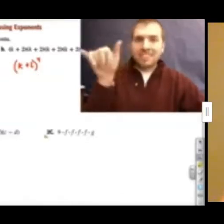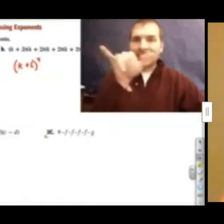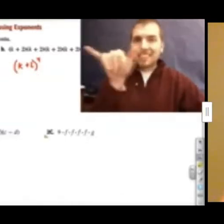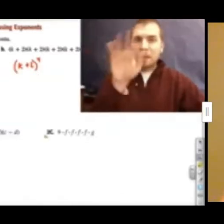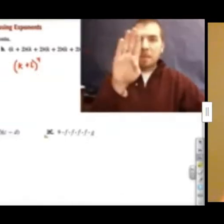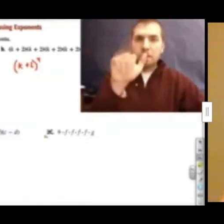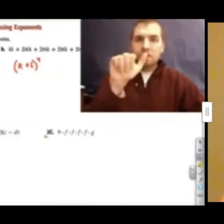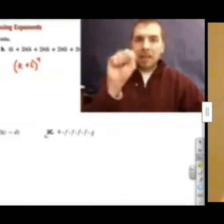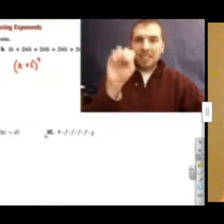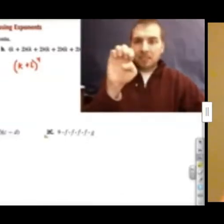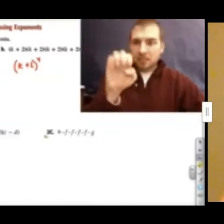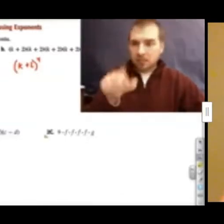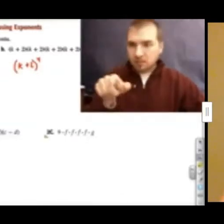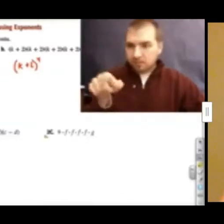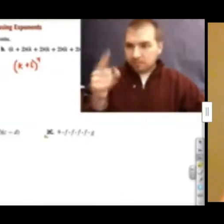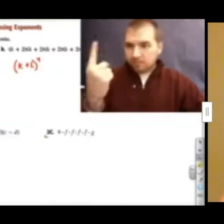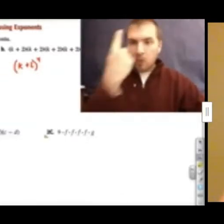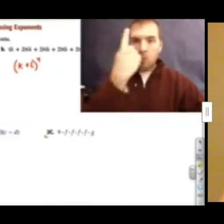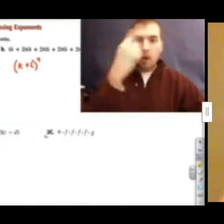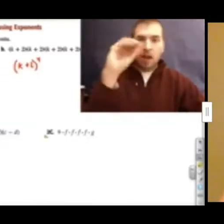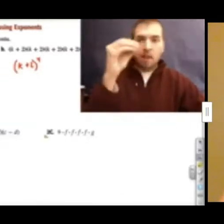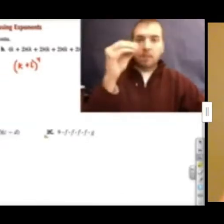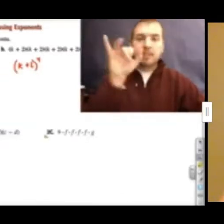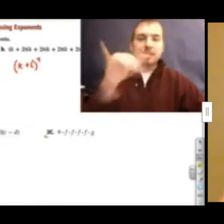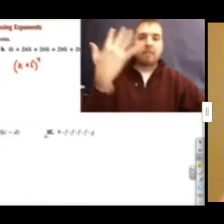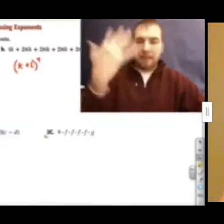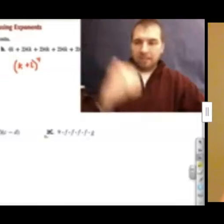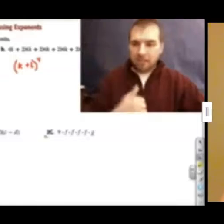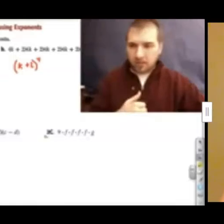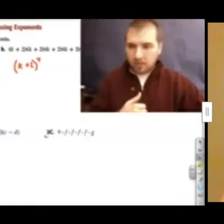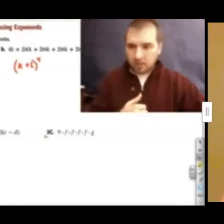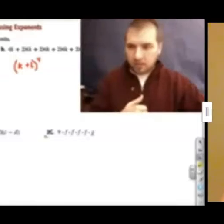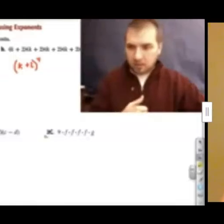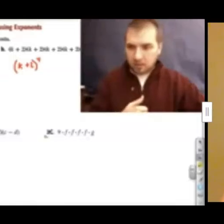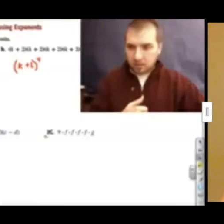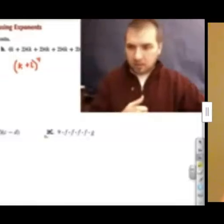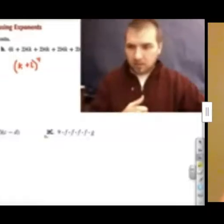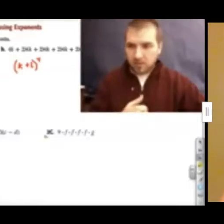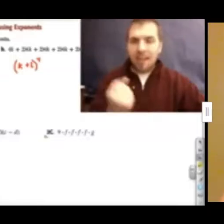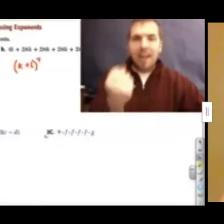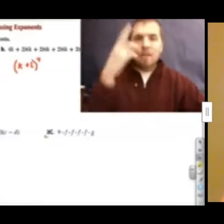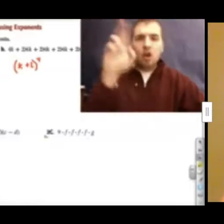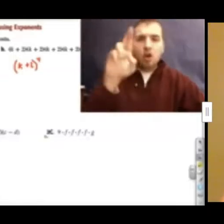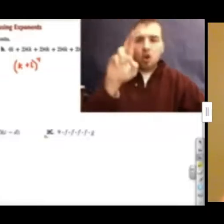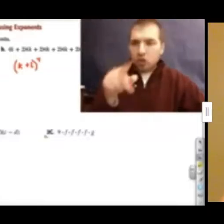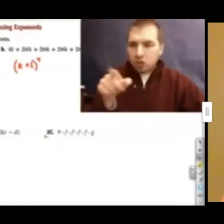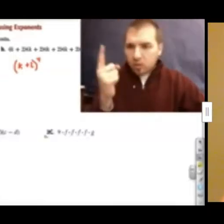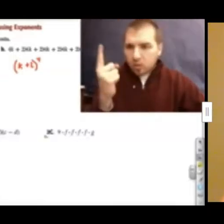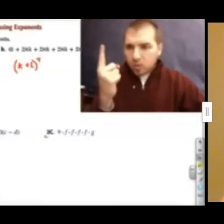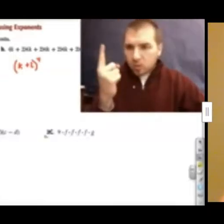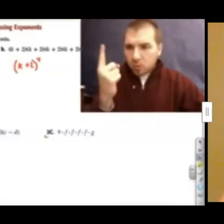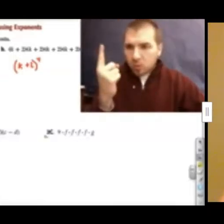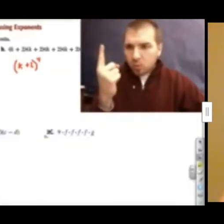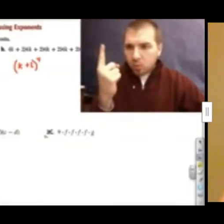are 4 groups of k plus 2, meaning k plus 2 to the 4th power. Now this one is a little bit tricky. It